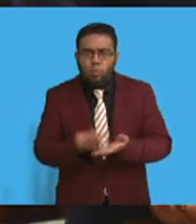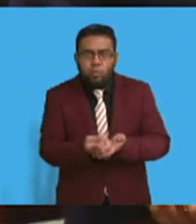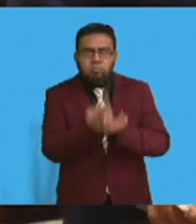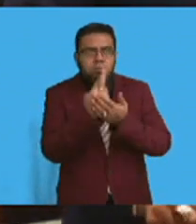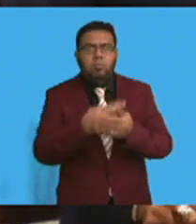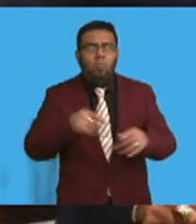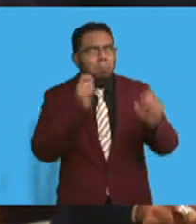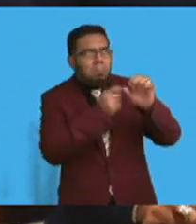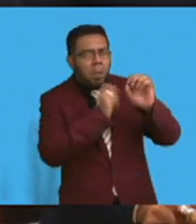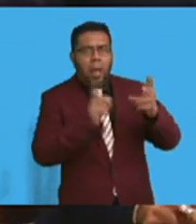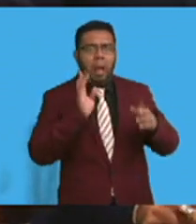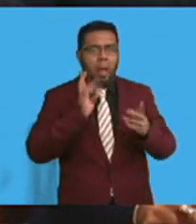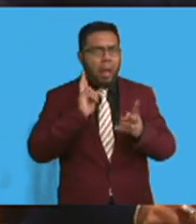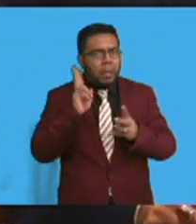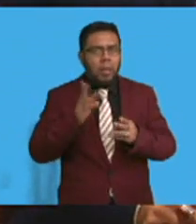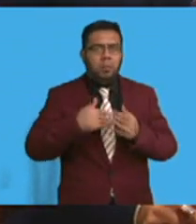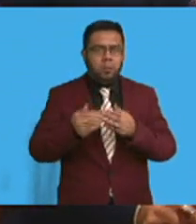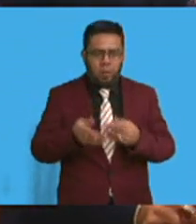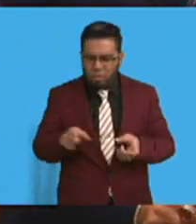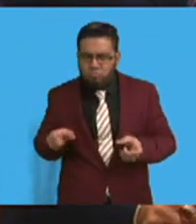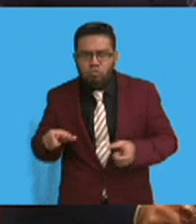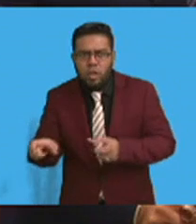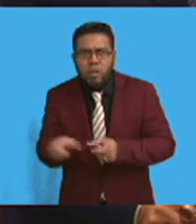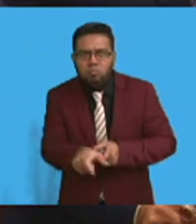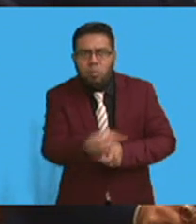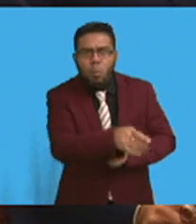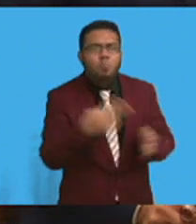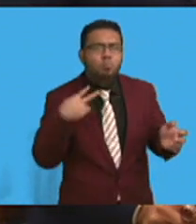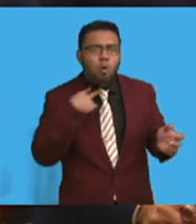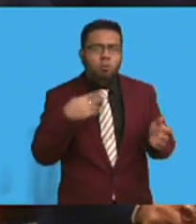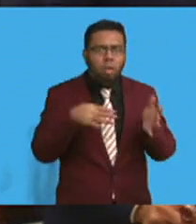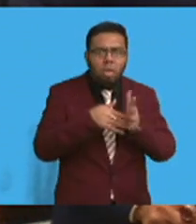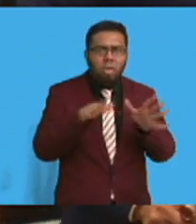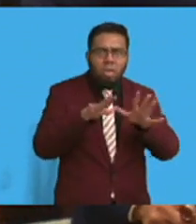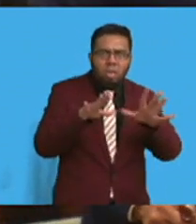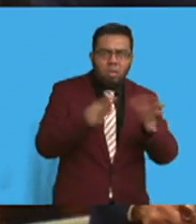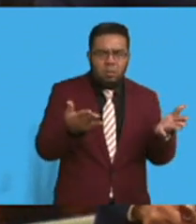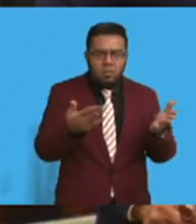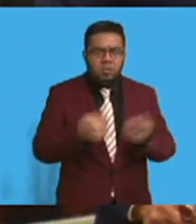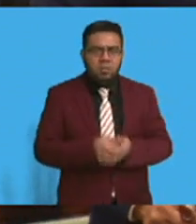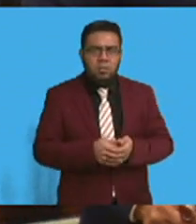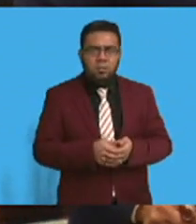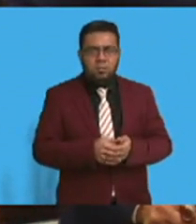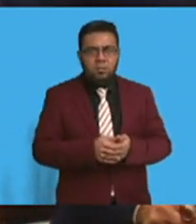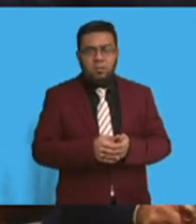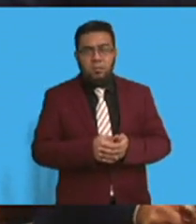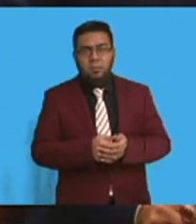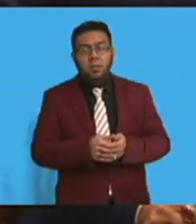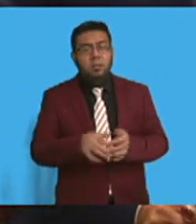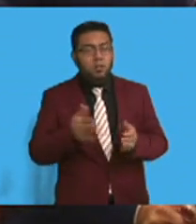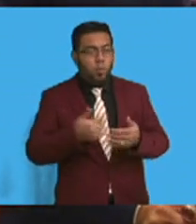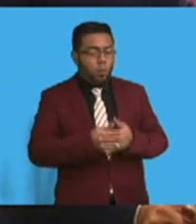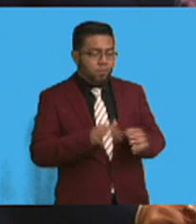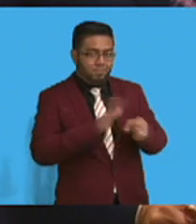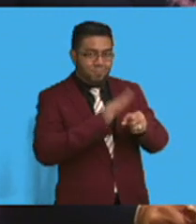families from water inundation by improving drainage systems within towns and cities, maintaining municipal council drainage systems, and constructing